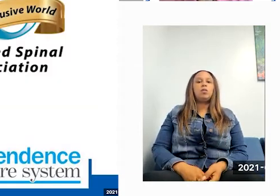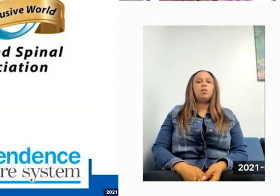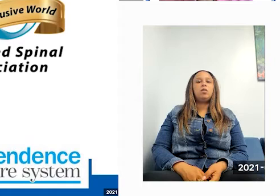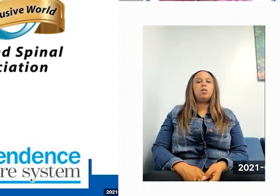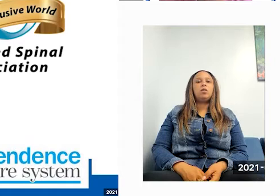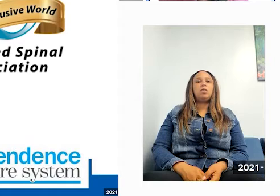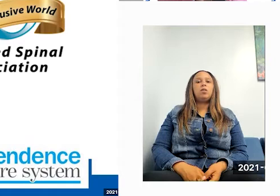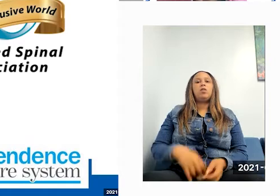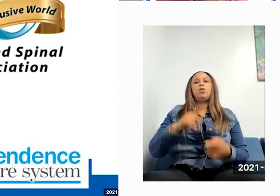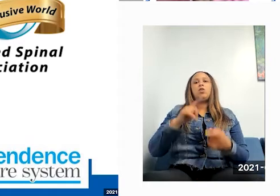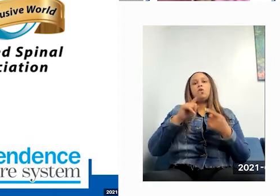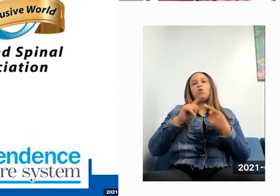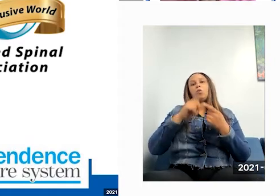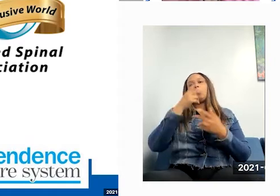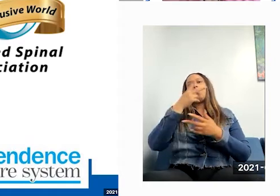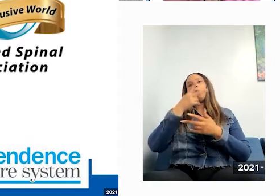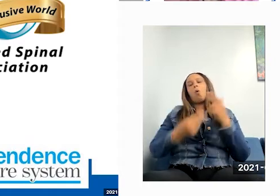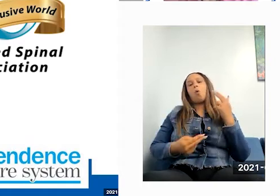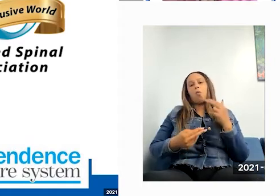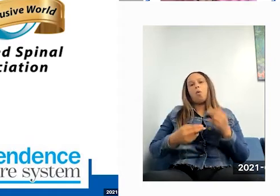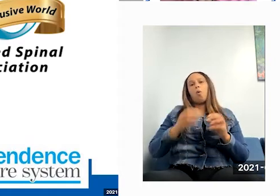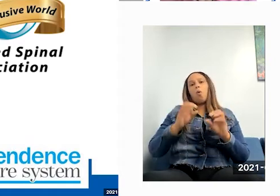To both organizations of